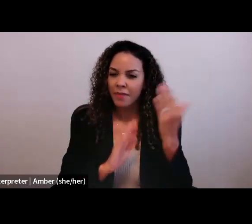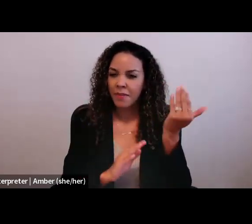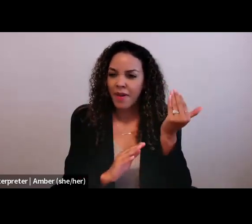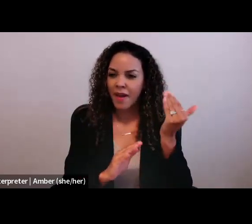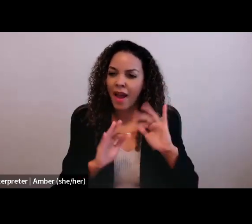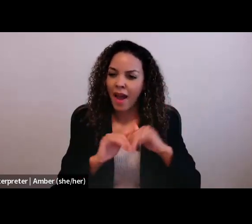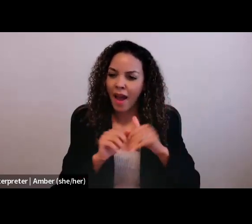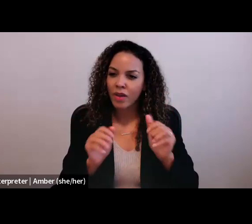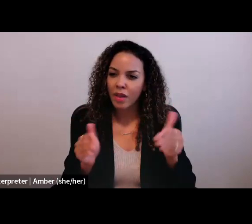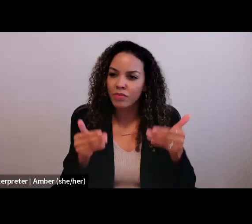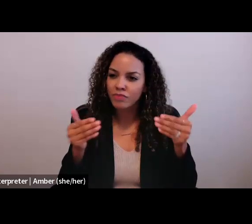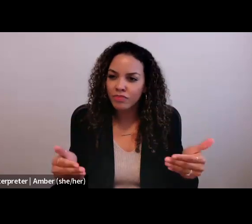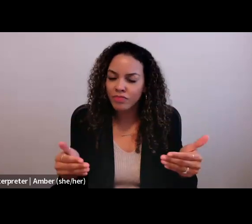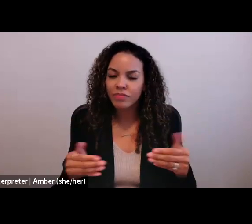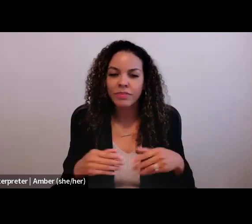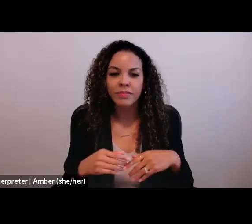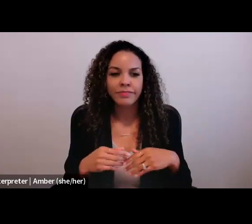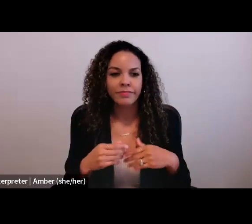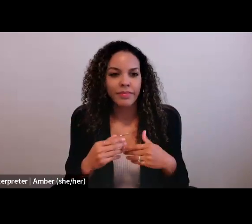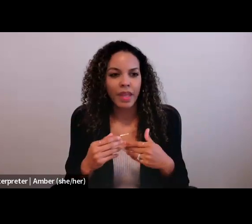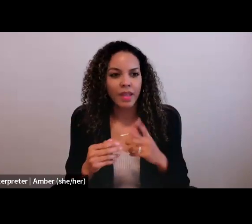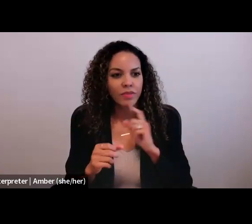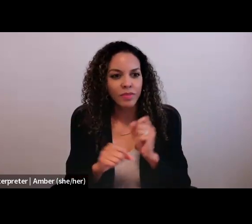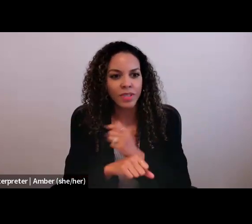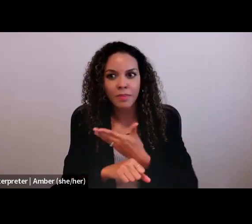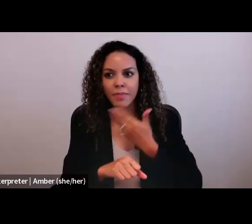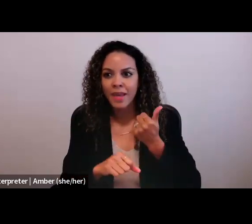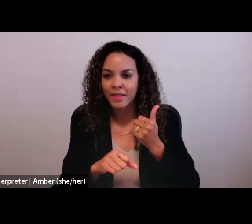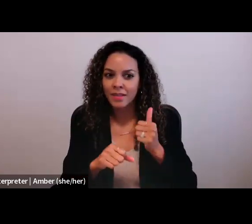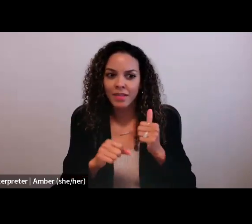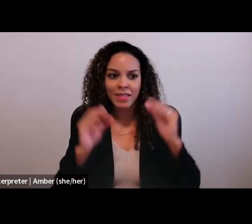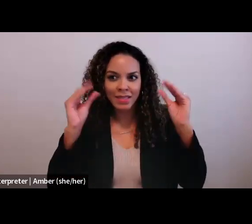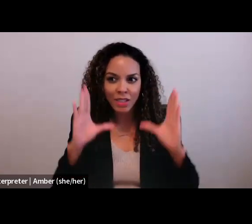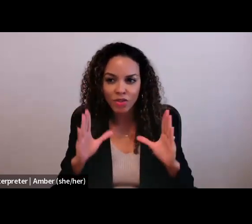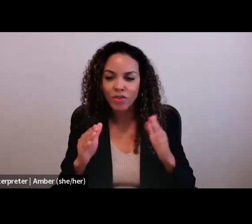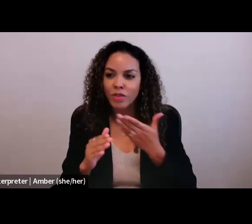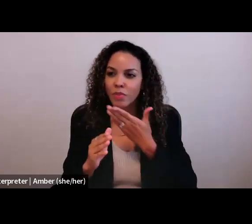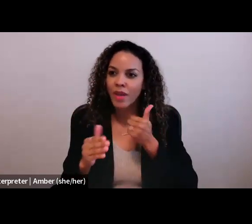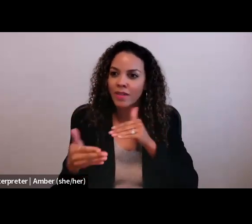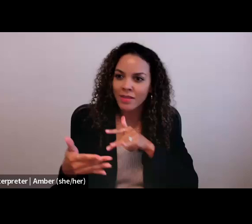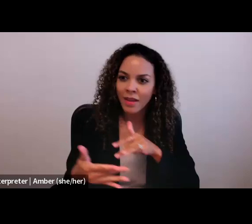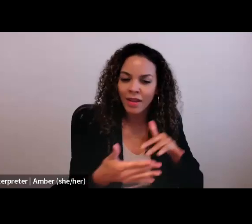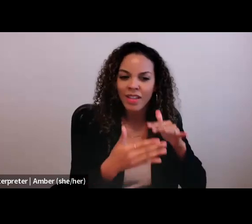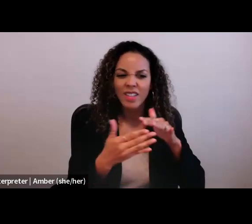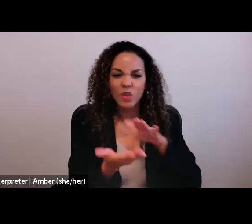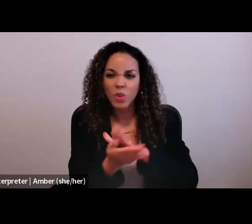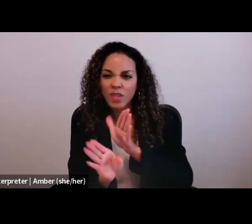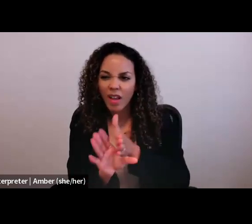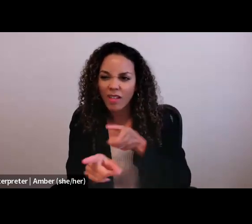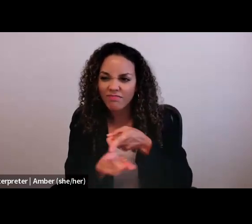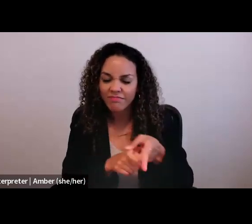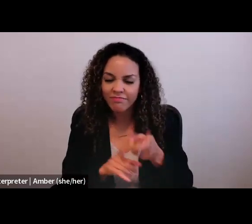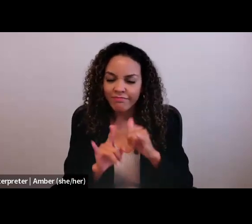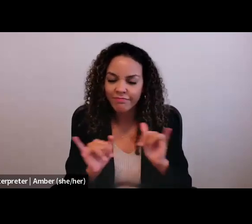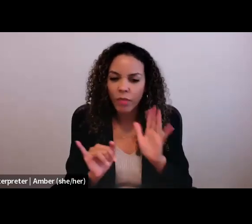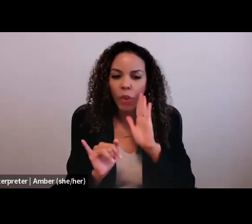go forward and be able to be the best scholars as possible, the best practitioners possible as school psychologists and so forth? I'm going to share a little tiny